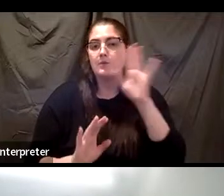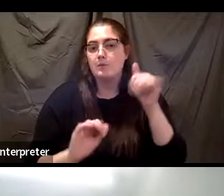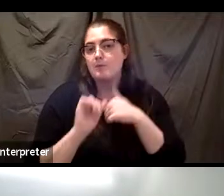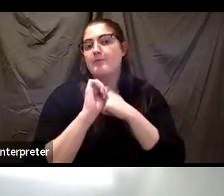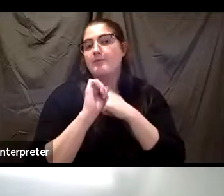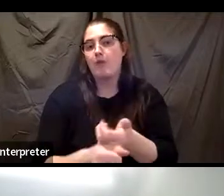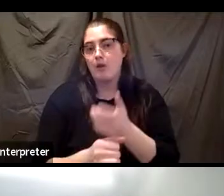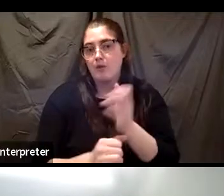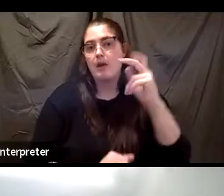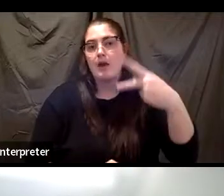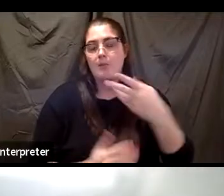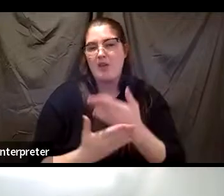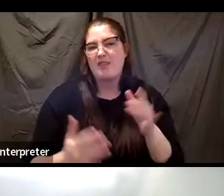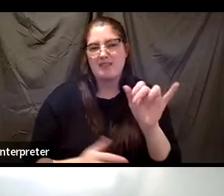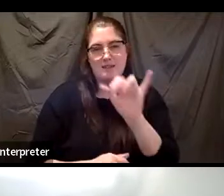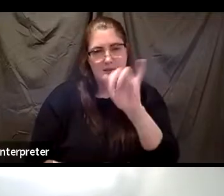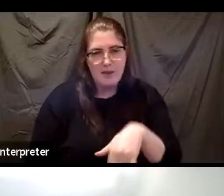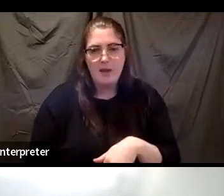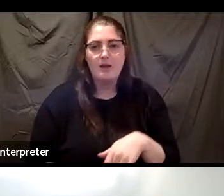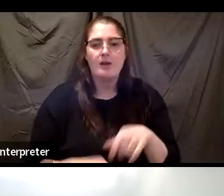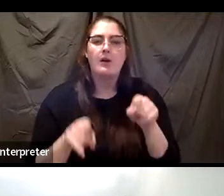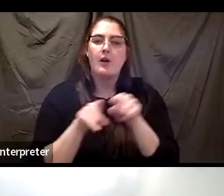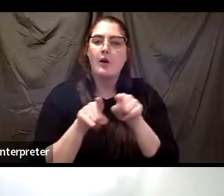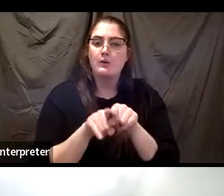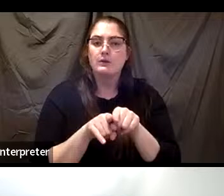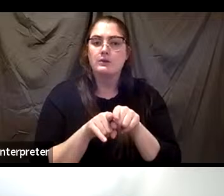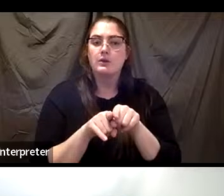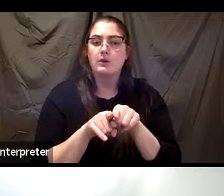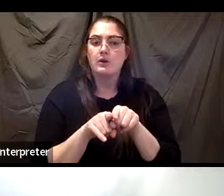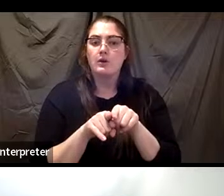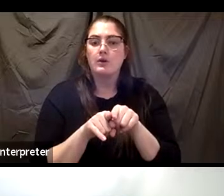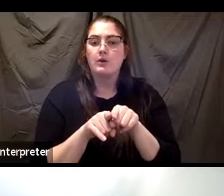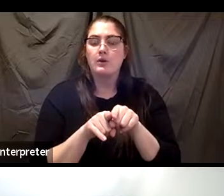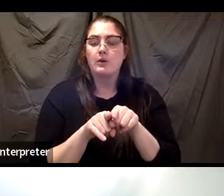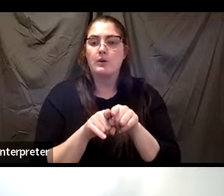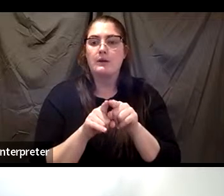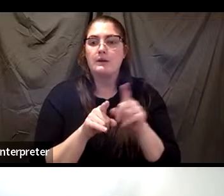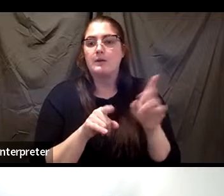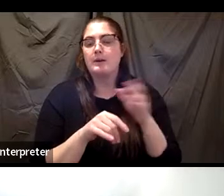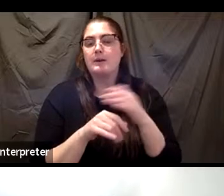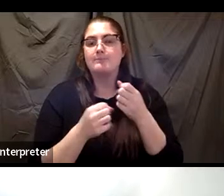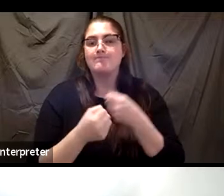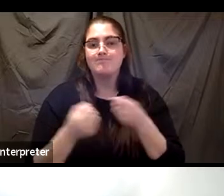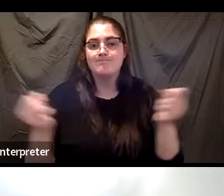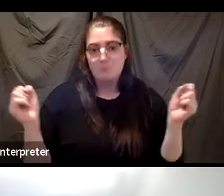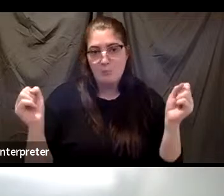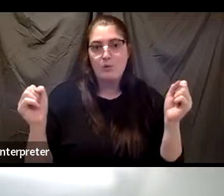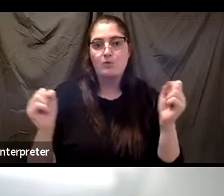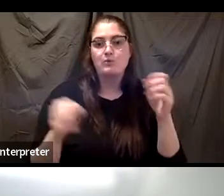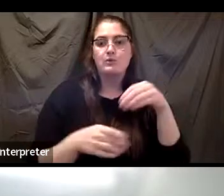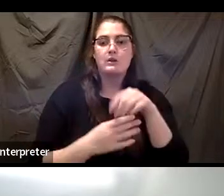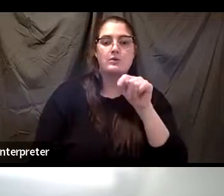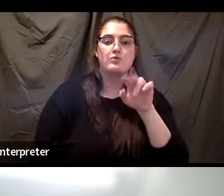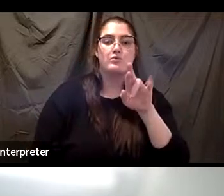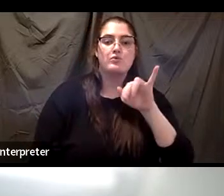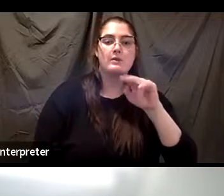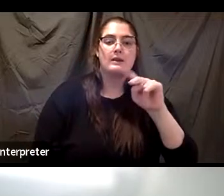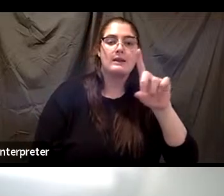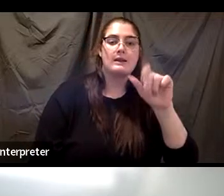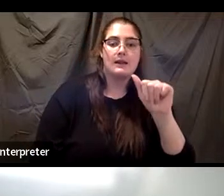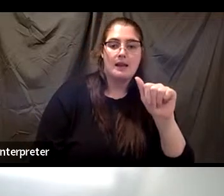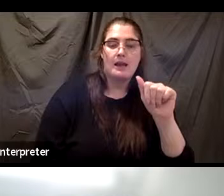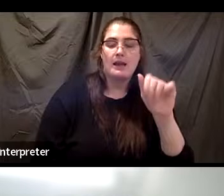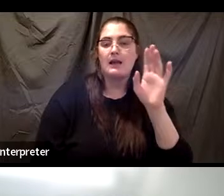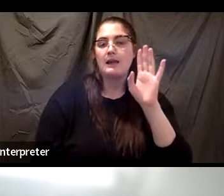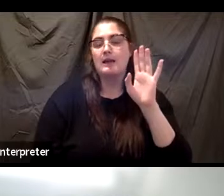on things like that. Also, there was a indecent exposure in Trinidad where a man was arrested for